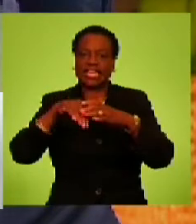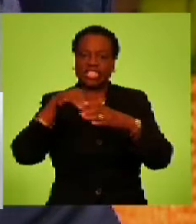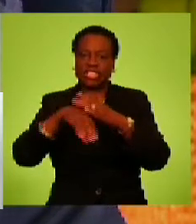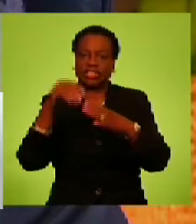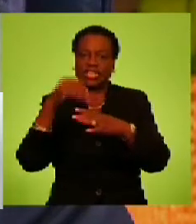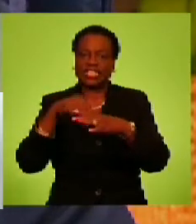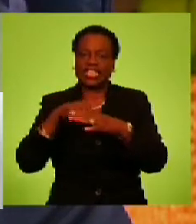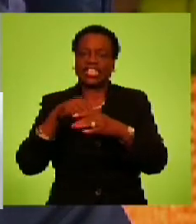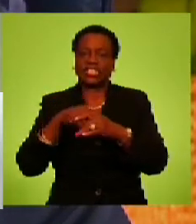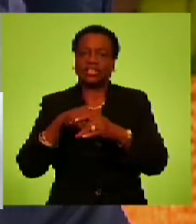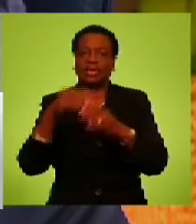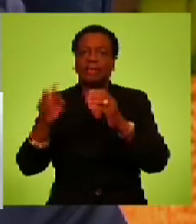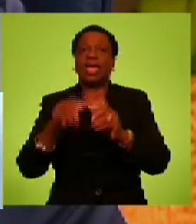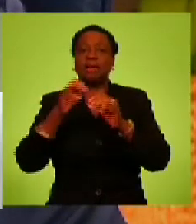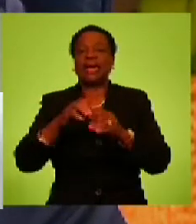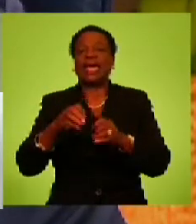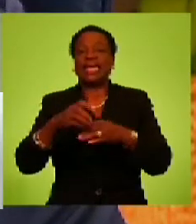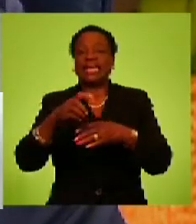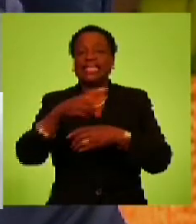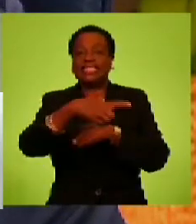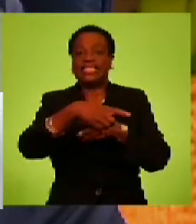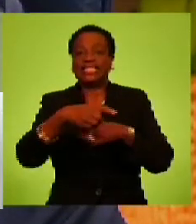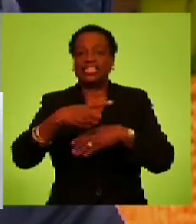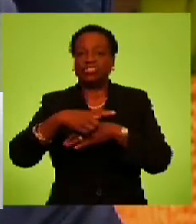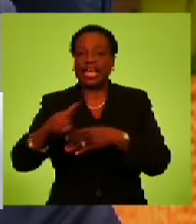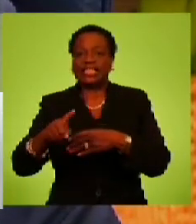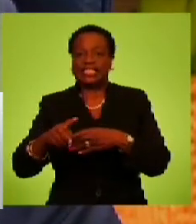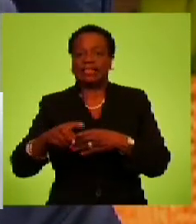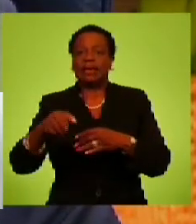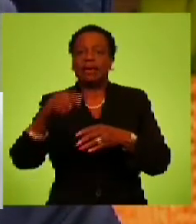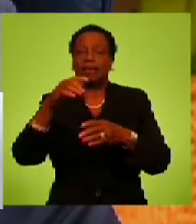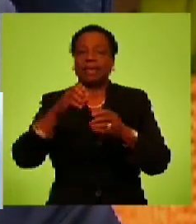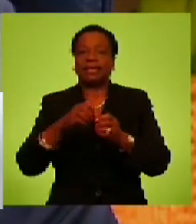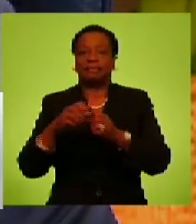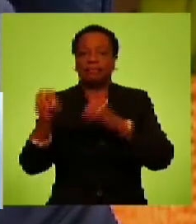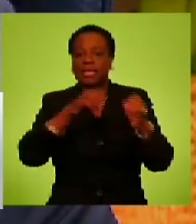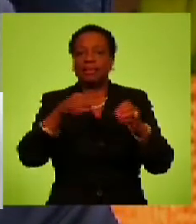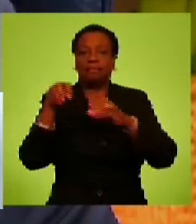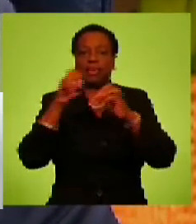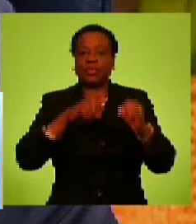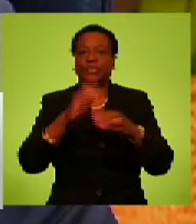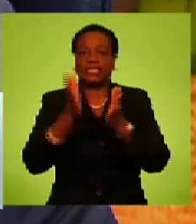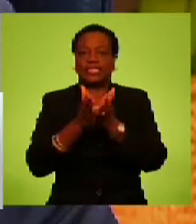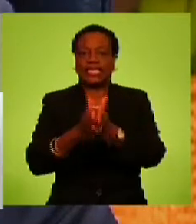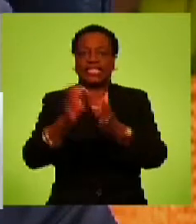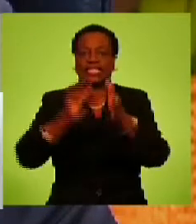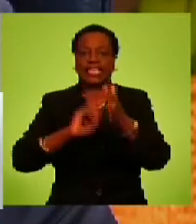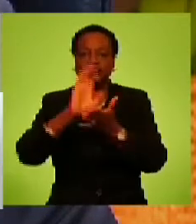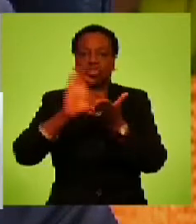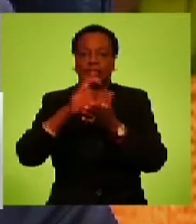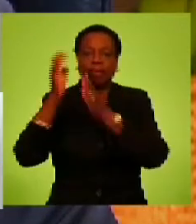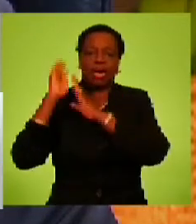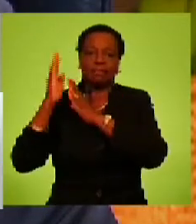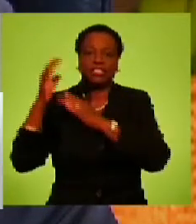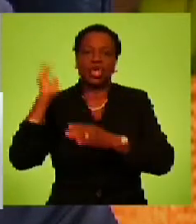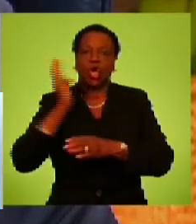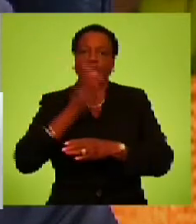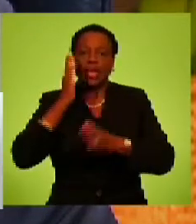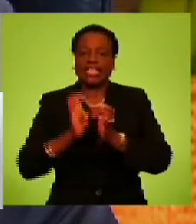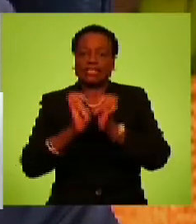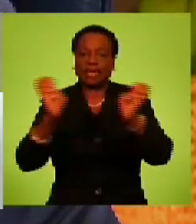will enhance our interception capabilities by decentralizing the dispatch of vessels in the southern